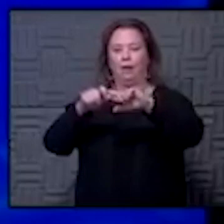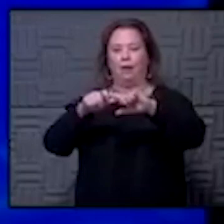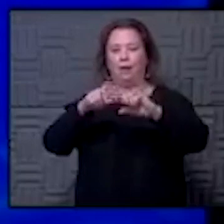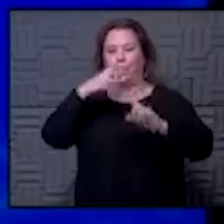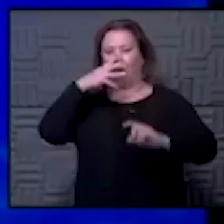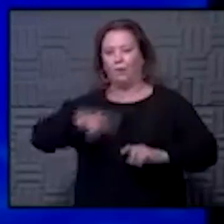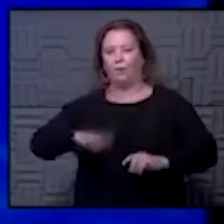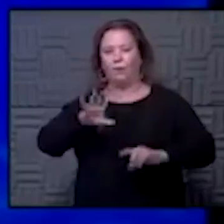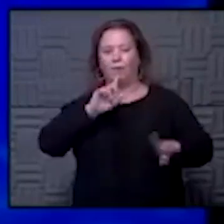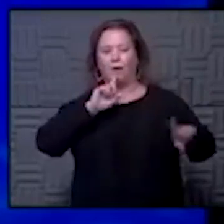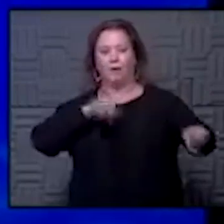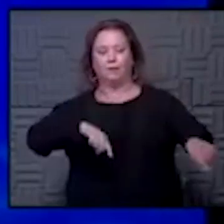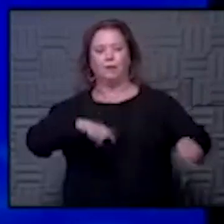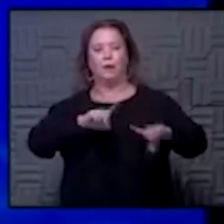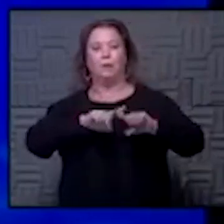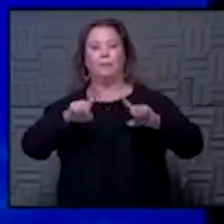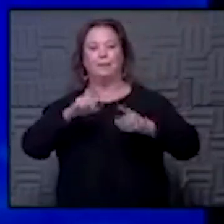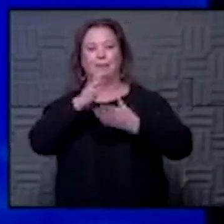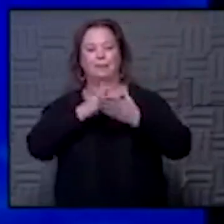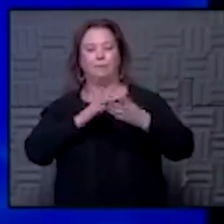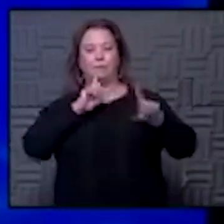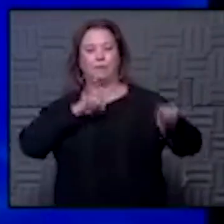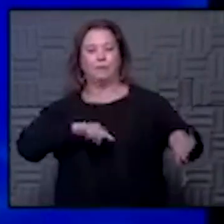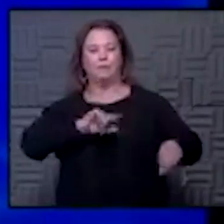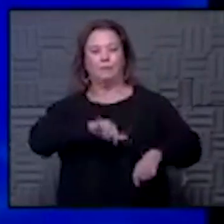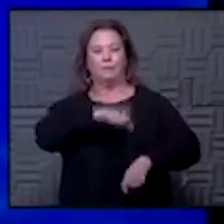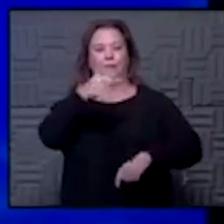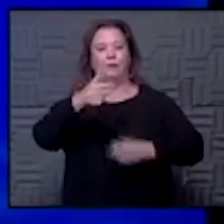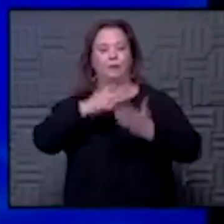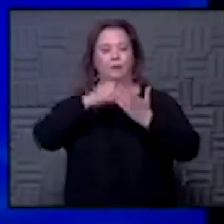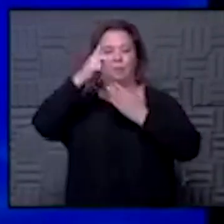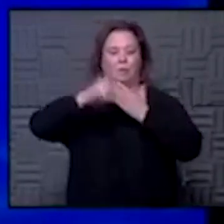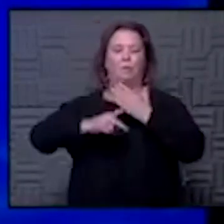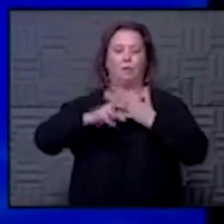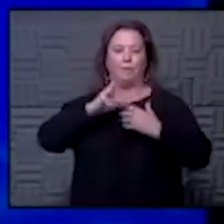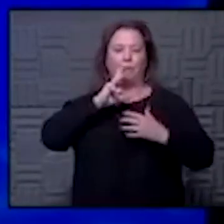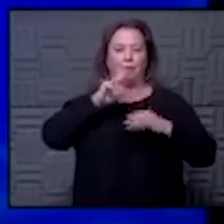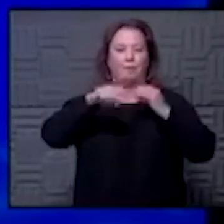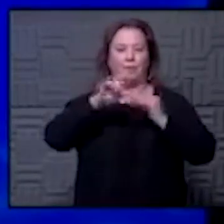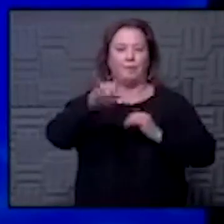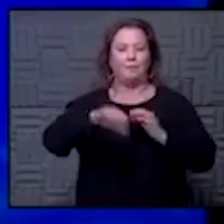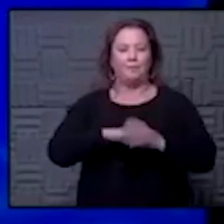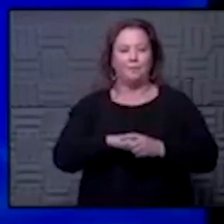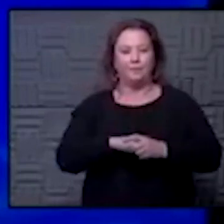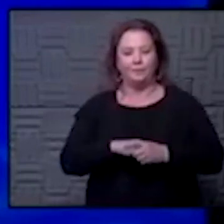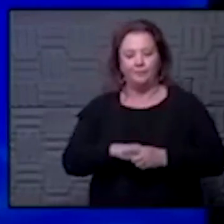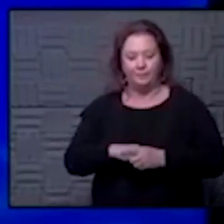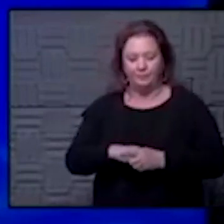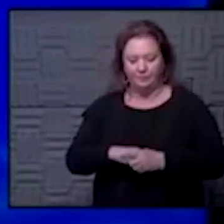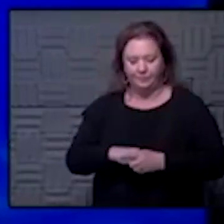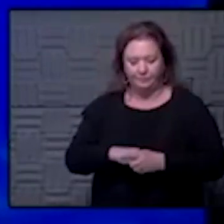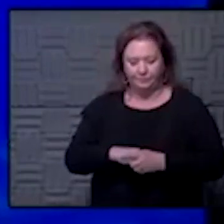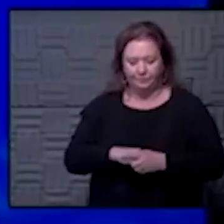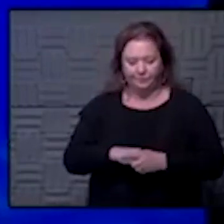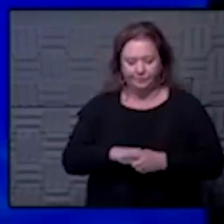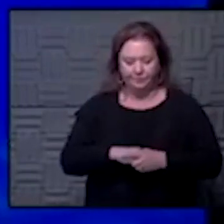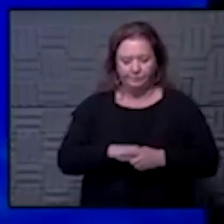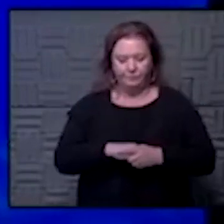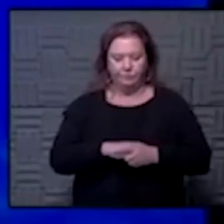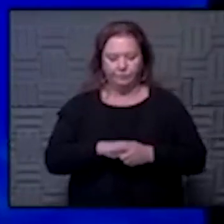not fully answer it, but I also want to put some of those answers into the rest of this program that we're coming up to. So other questions?